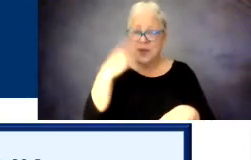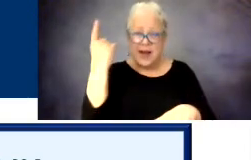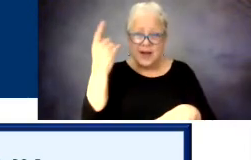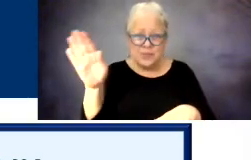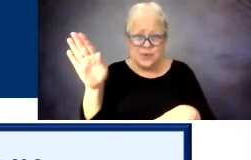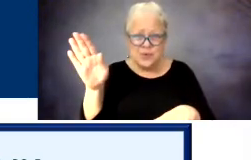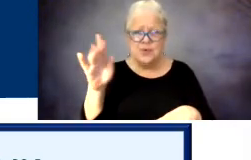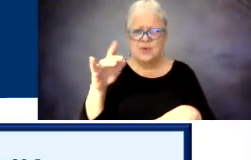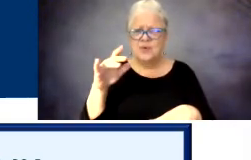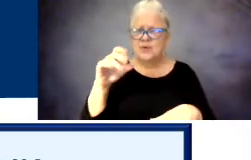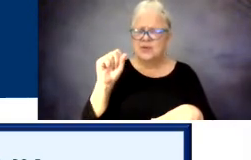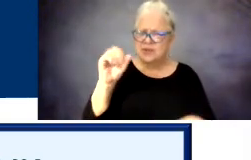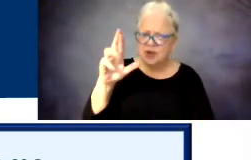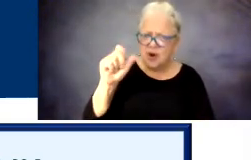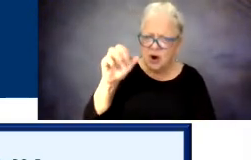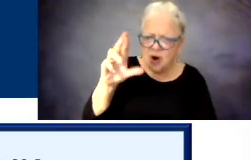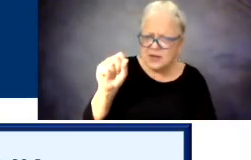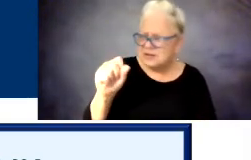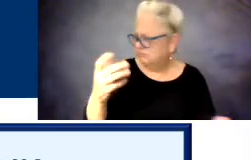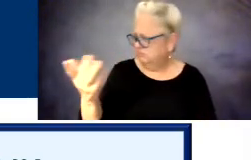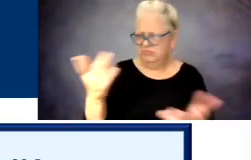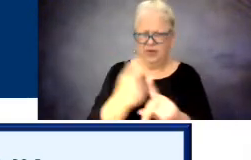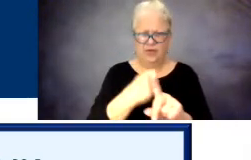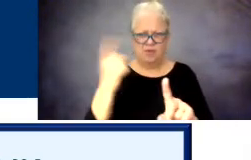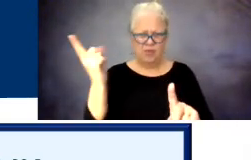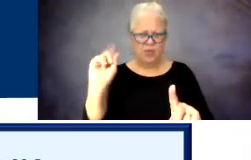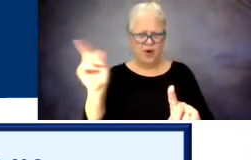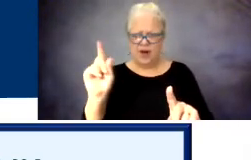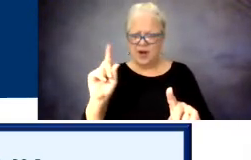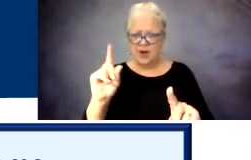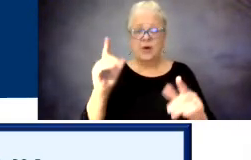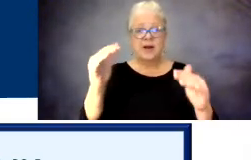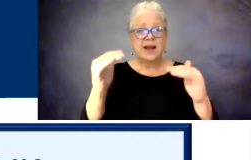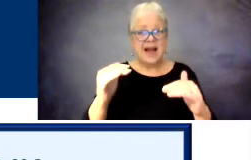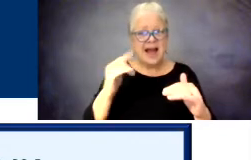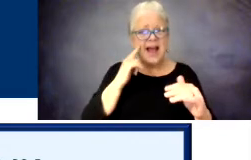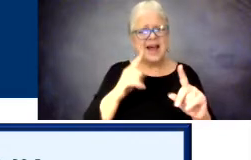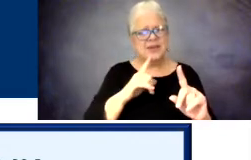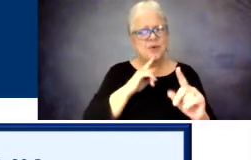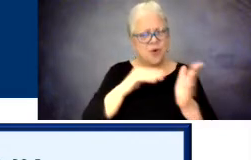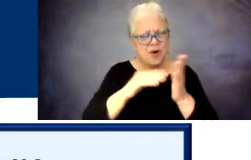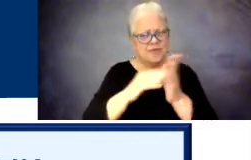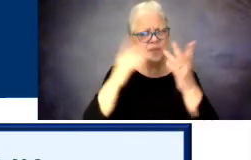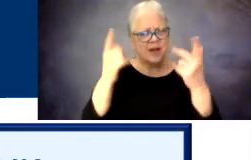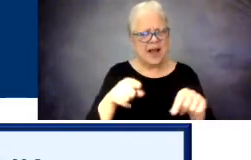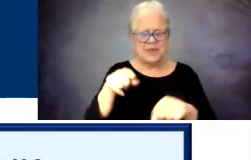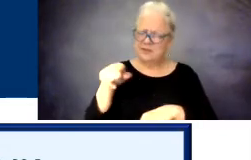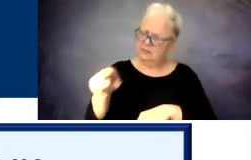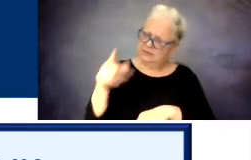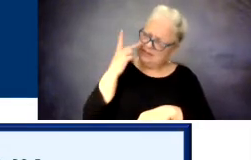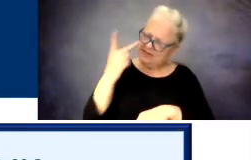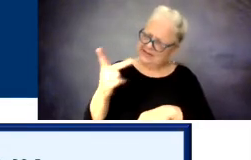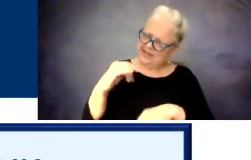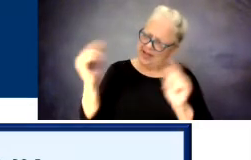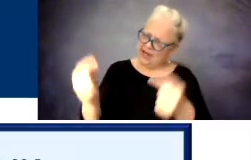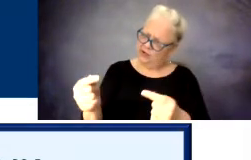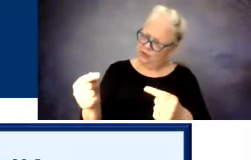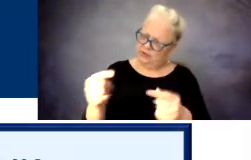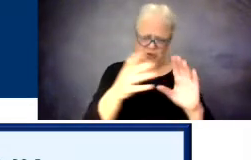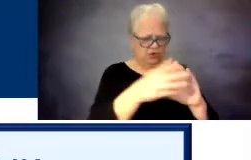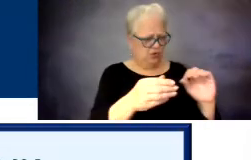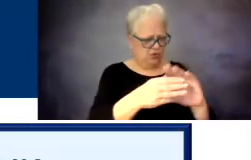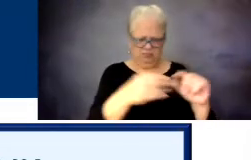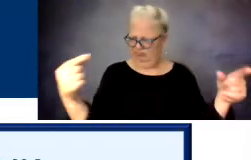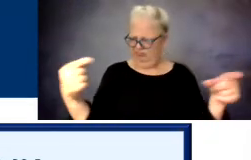scars, and usually injuries that just aren't consistent with the story that's being told. And we talked about earlier, injuries are not needed,